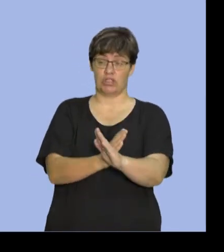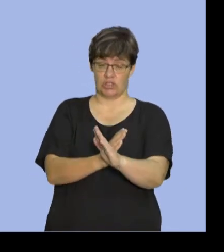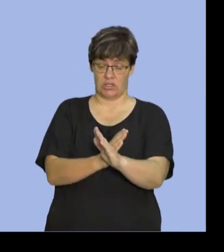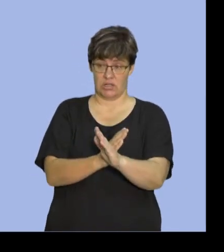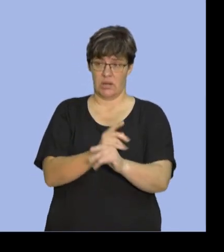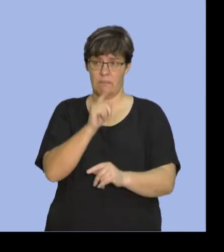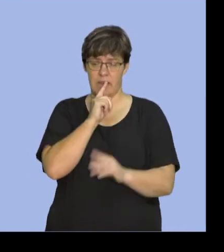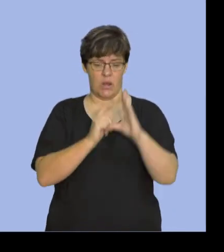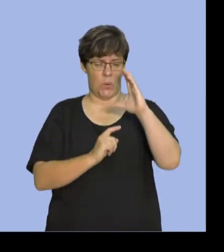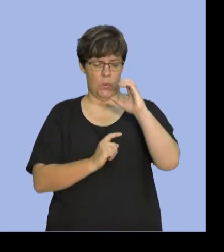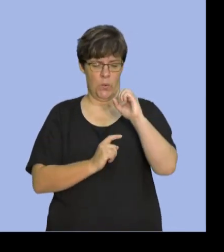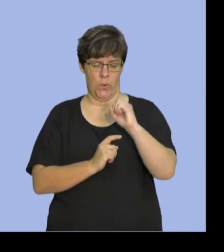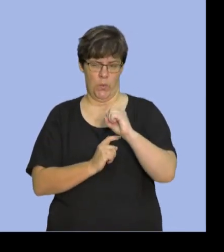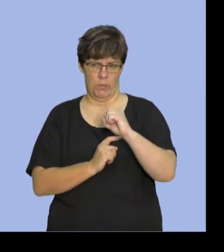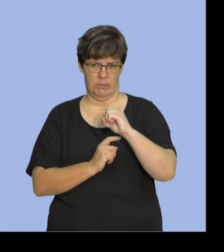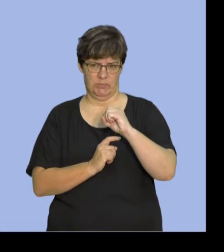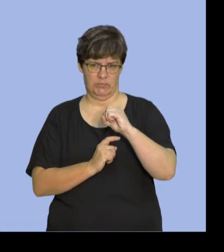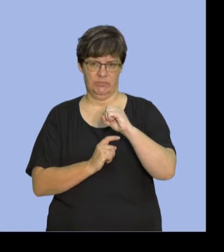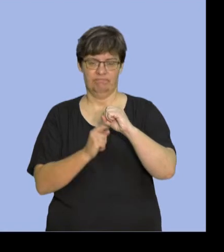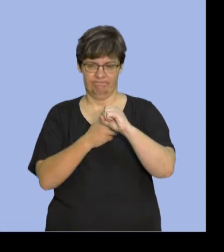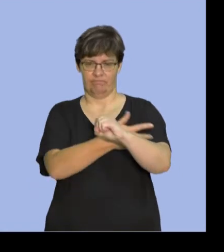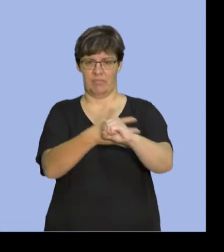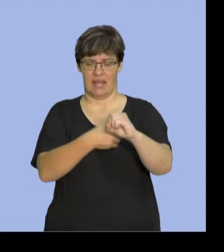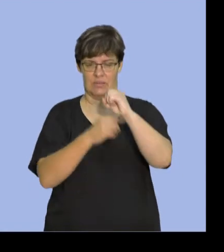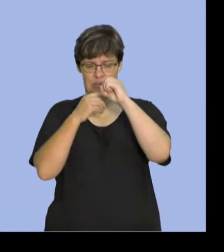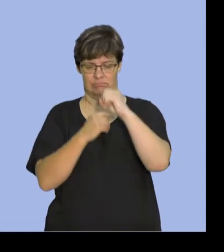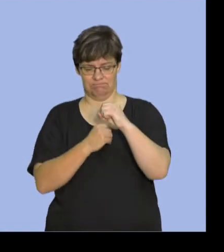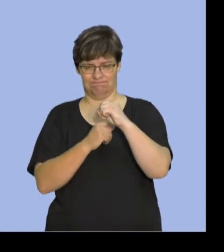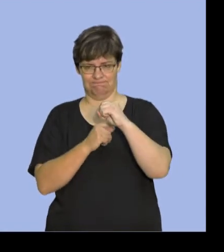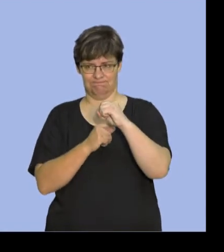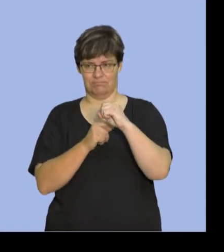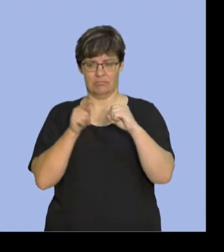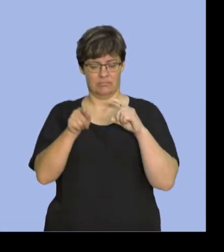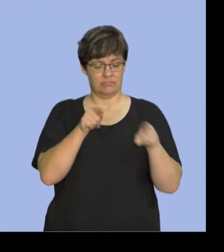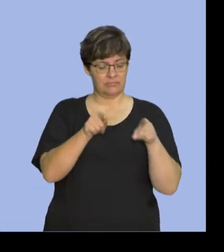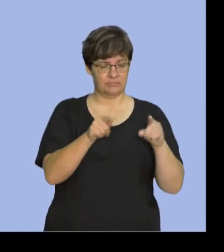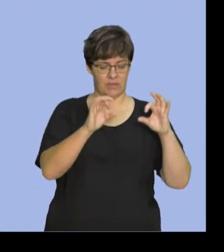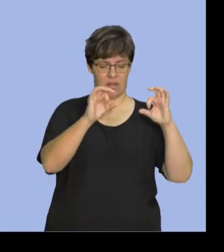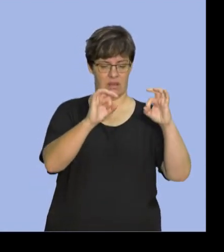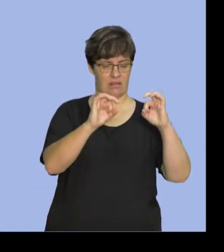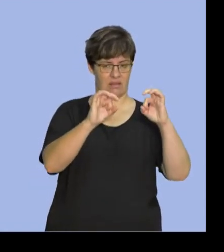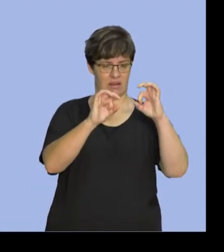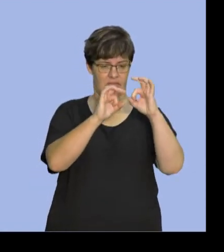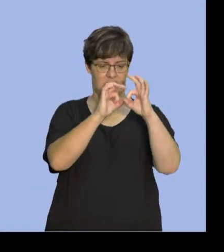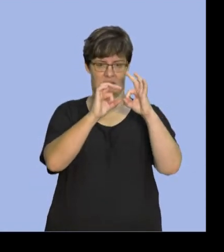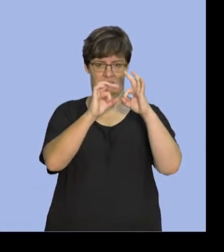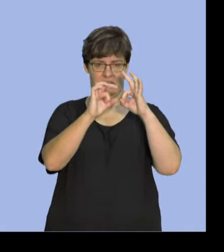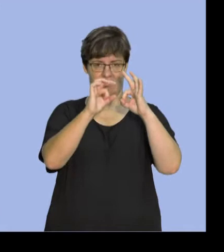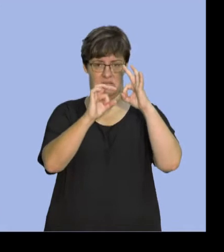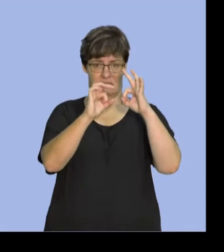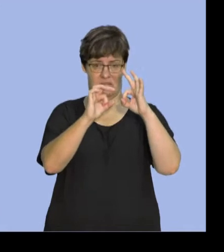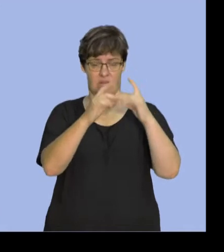to the closing, so the narrowing of the blood vessel. And if we compare the lumen in this diagram, which is the